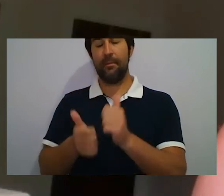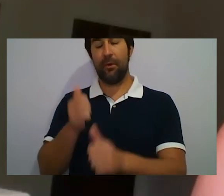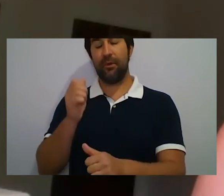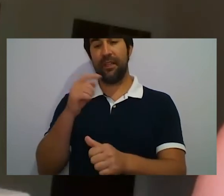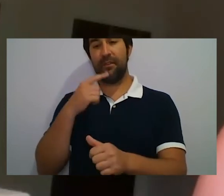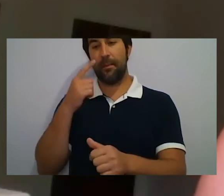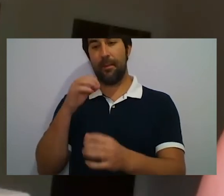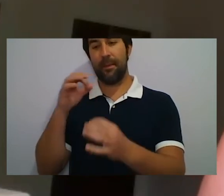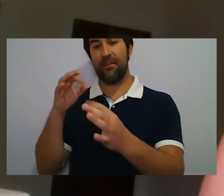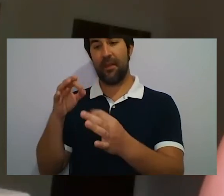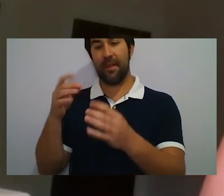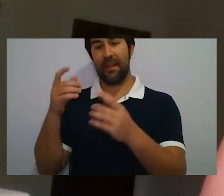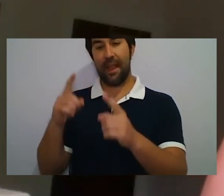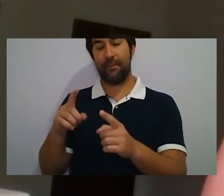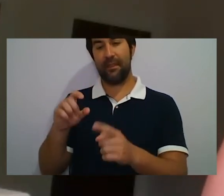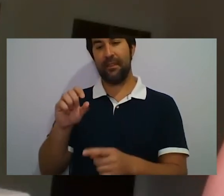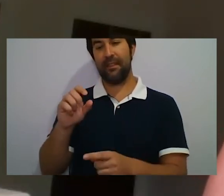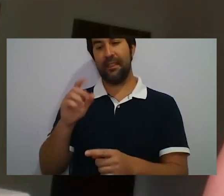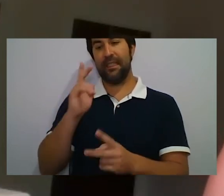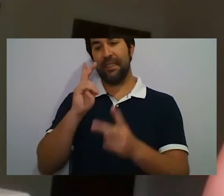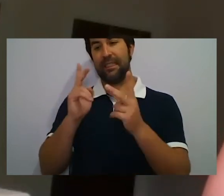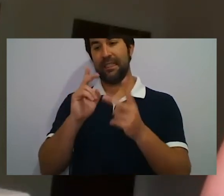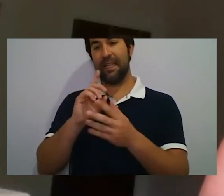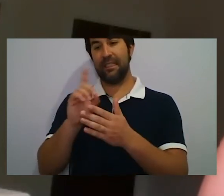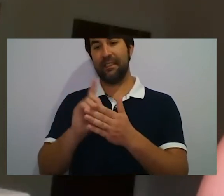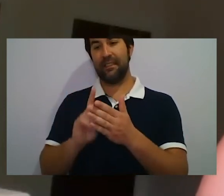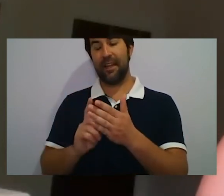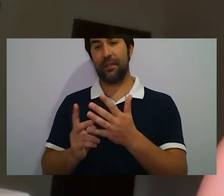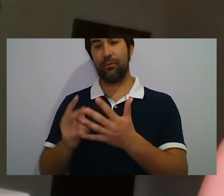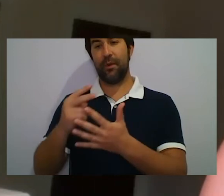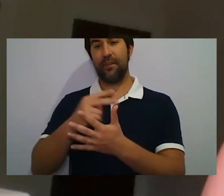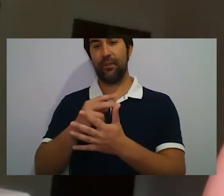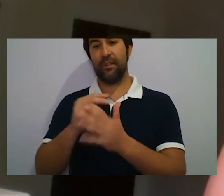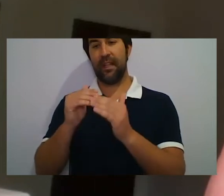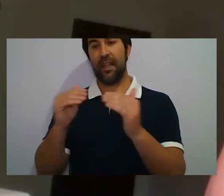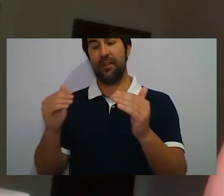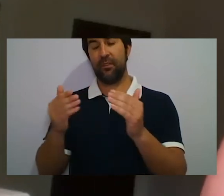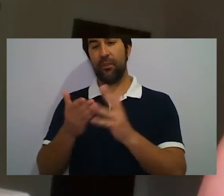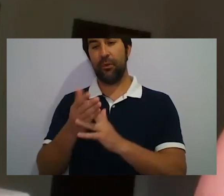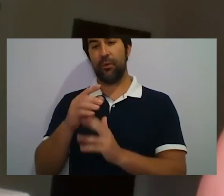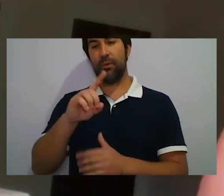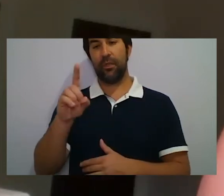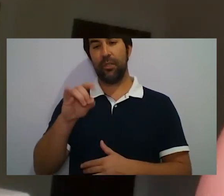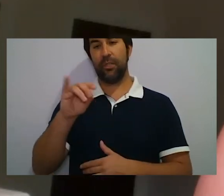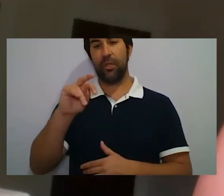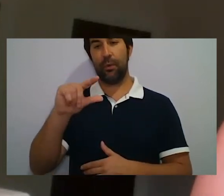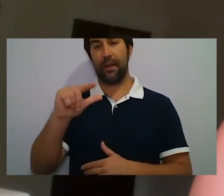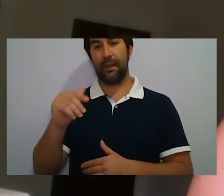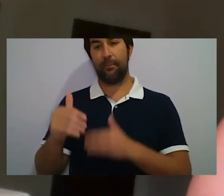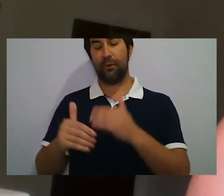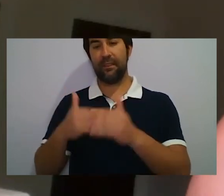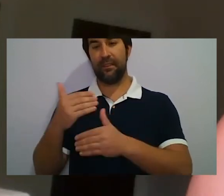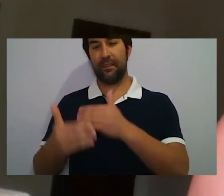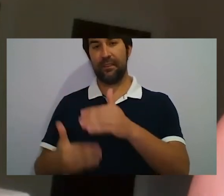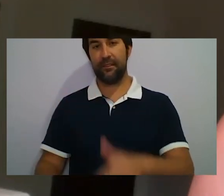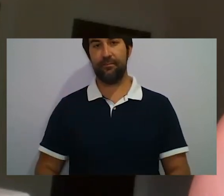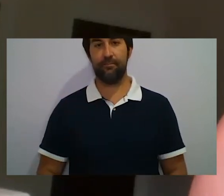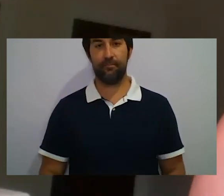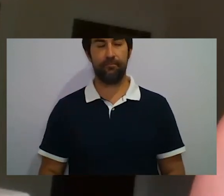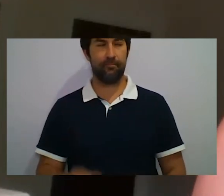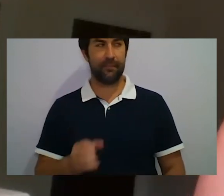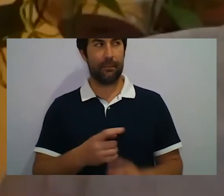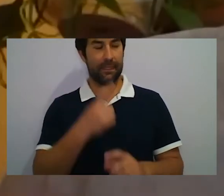just rough cost benefit analysis again. These are structures, many of them, and so we are talking about